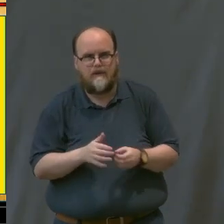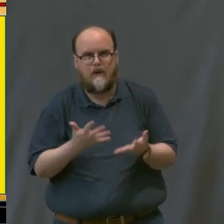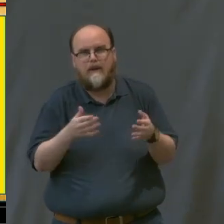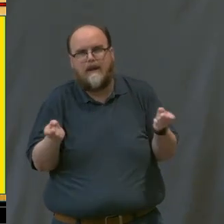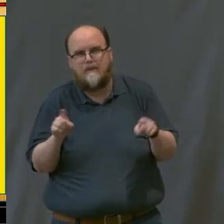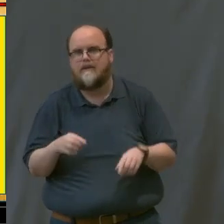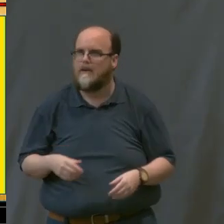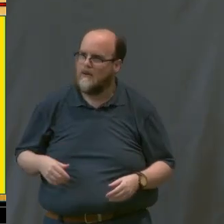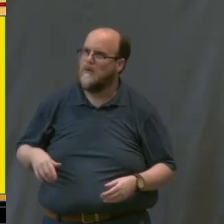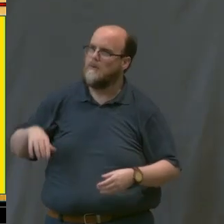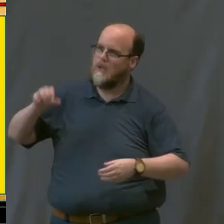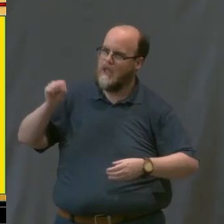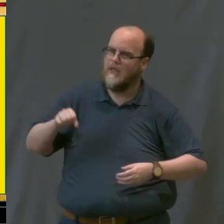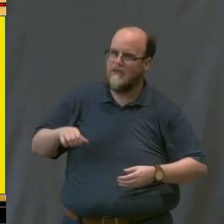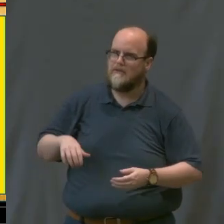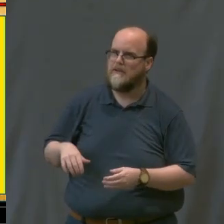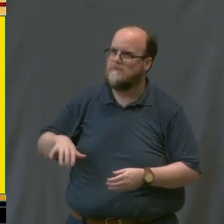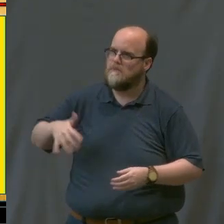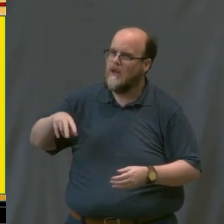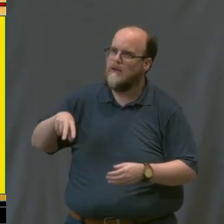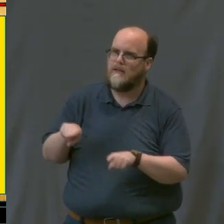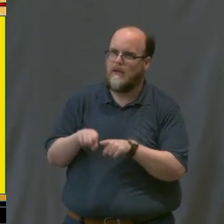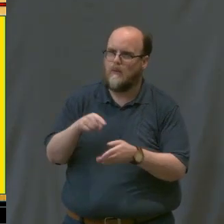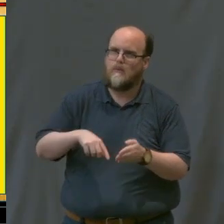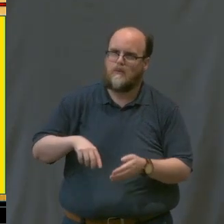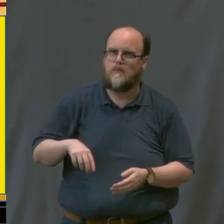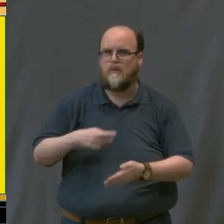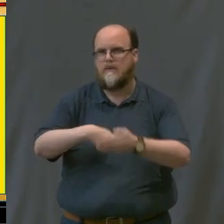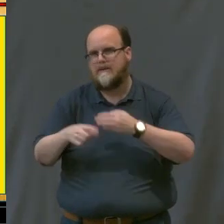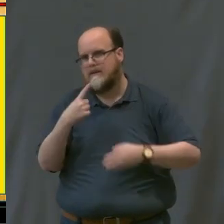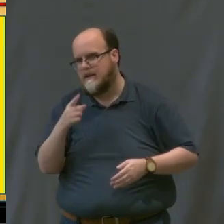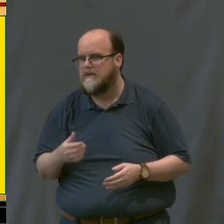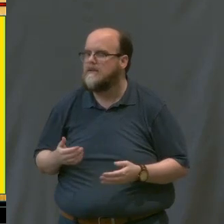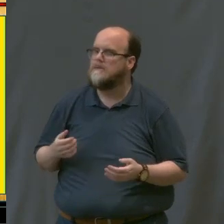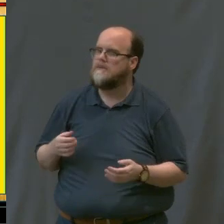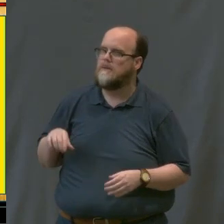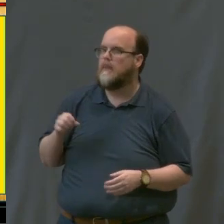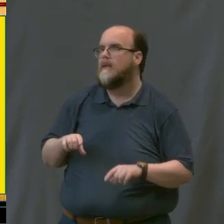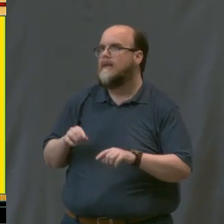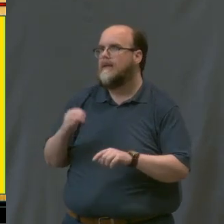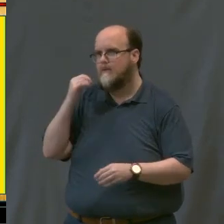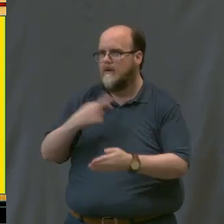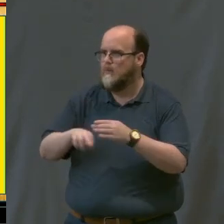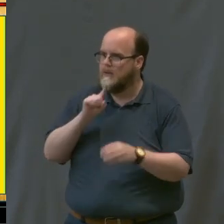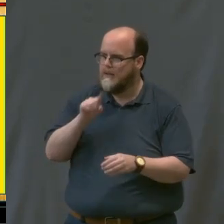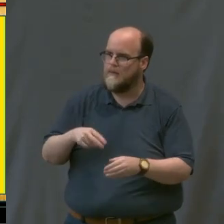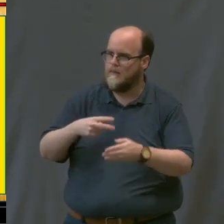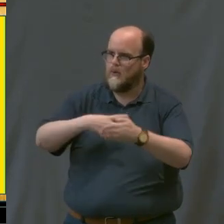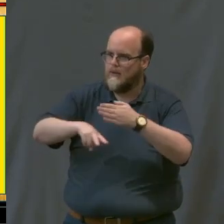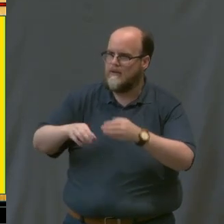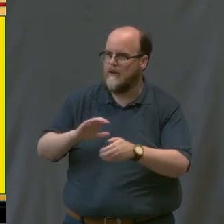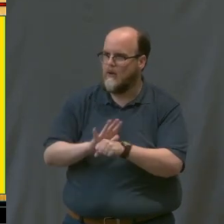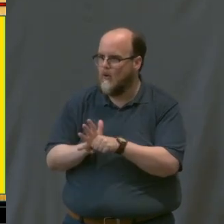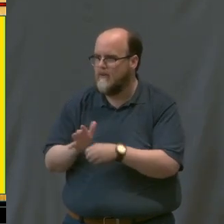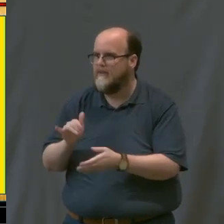and you say, oh, look, that looks kind of like what Revelation is saying. So, yeah, Revelation predicted COVID. If Revelation really predicted COVID, they should have